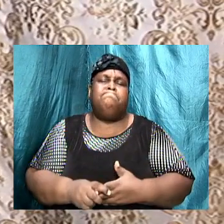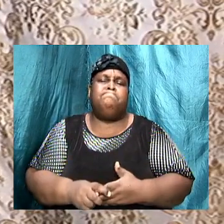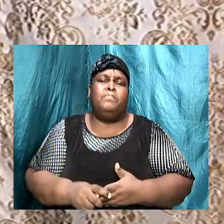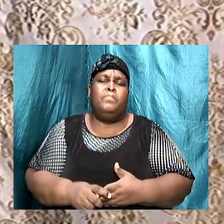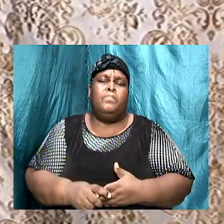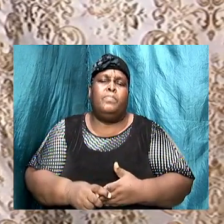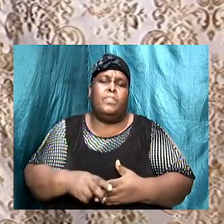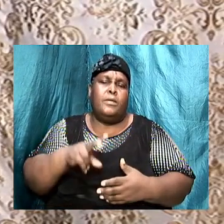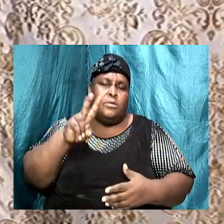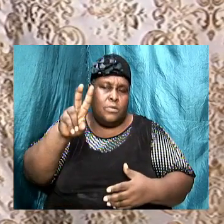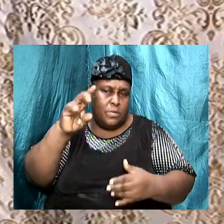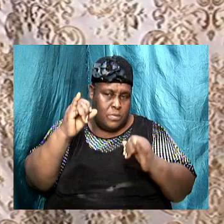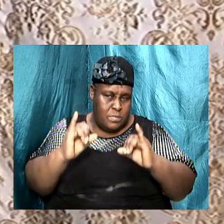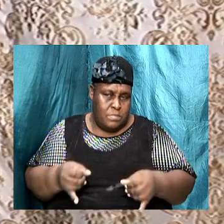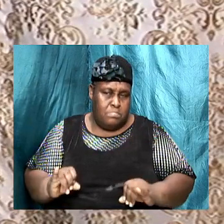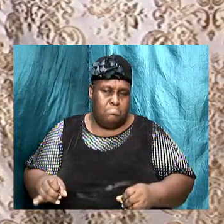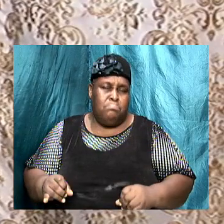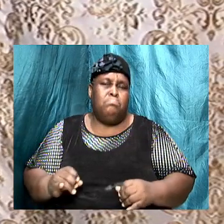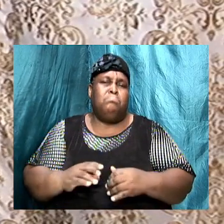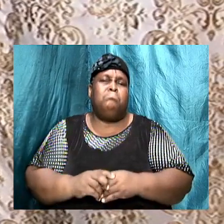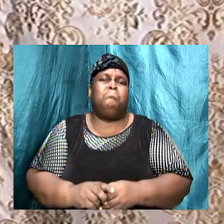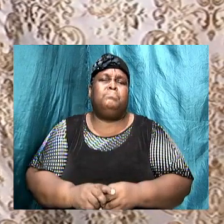two individuals